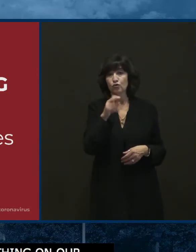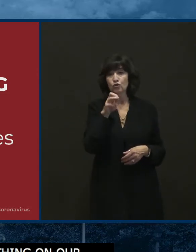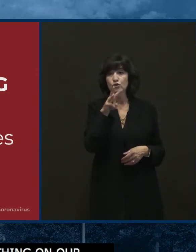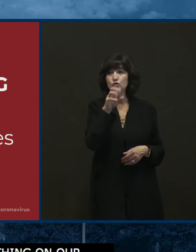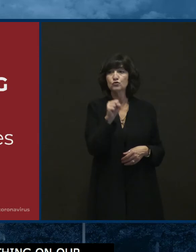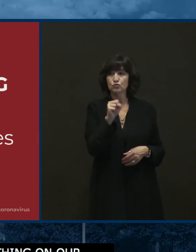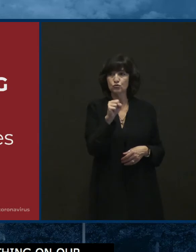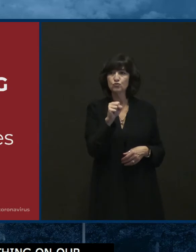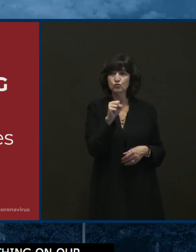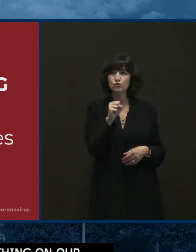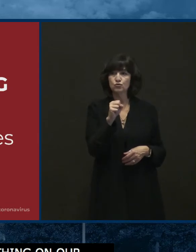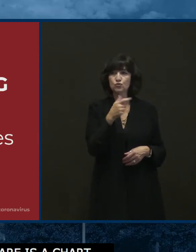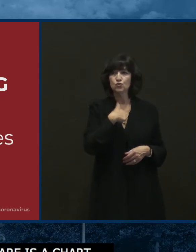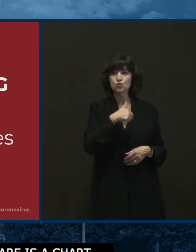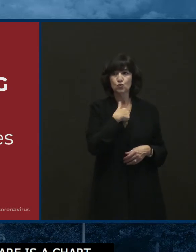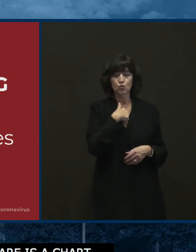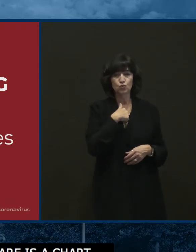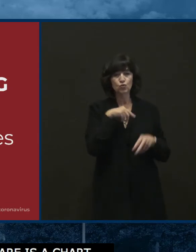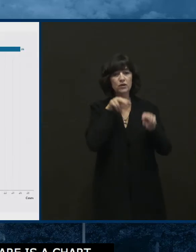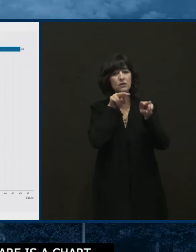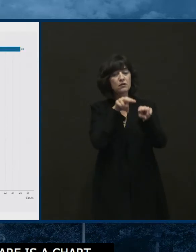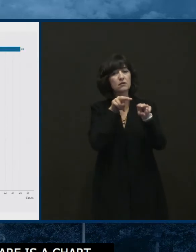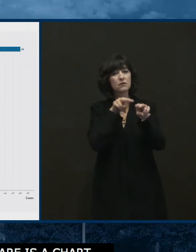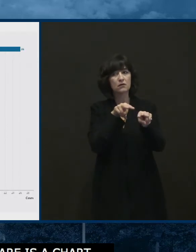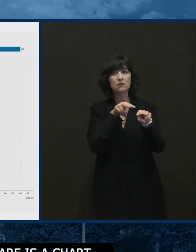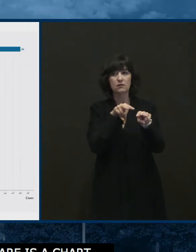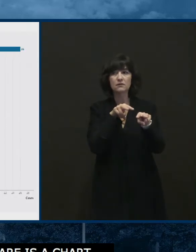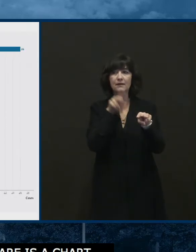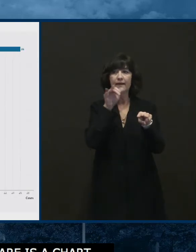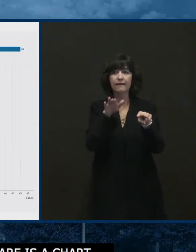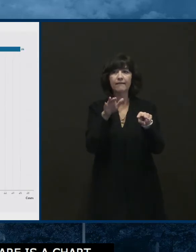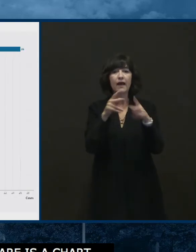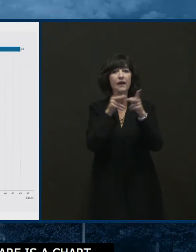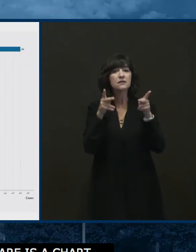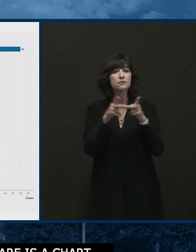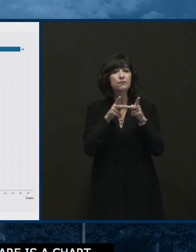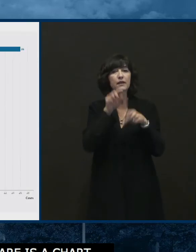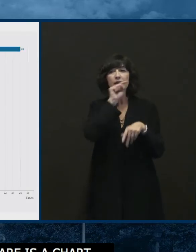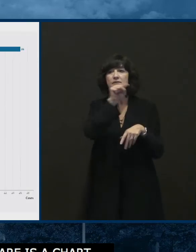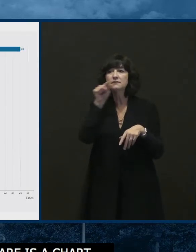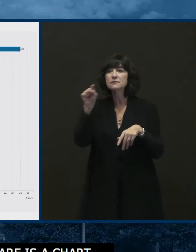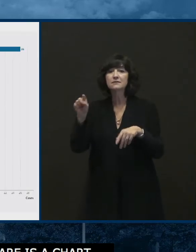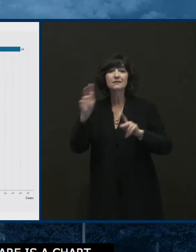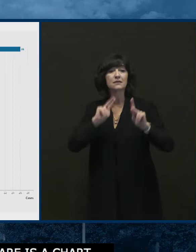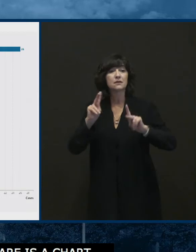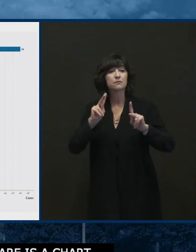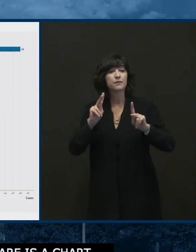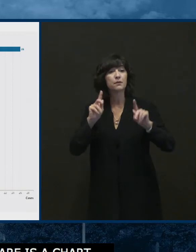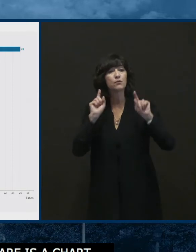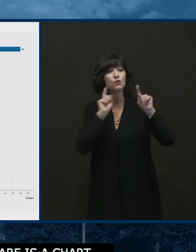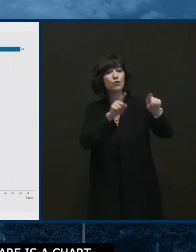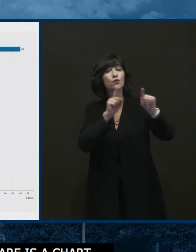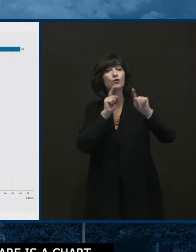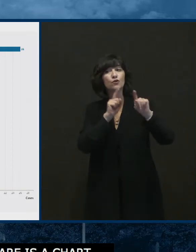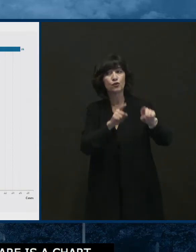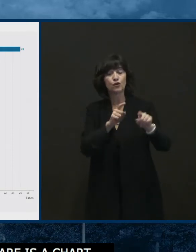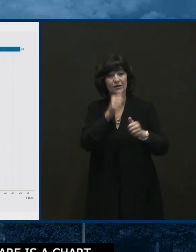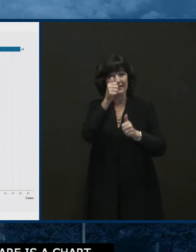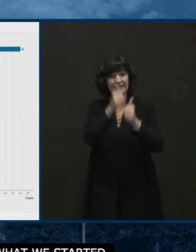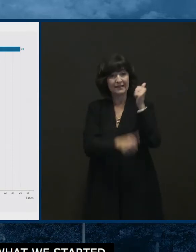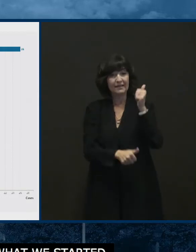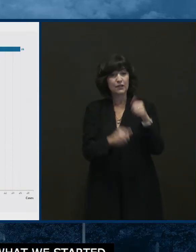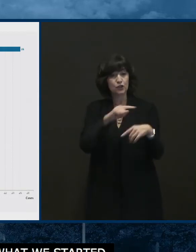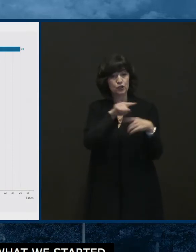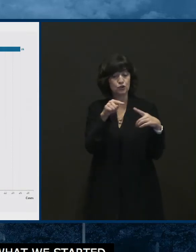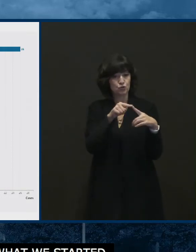venues that are visited by positive cases. So what we started doing in July is for every positive case, we ask them if